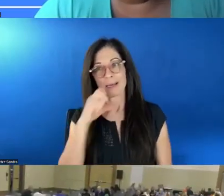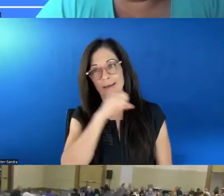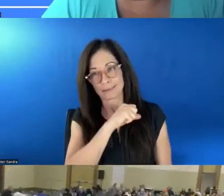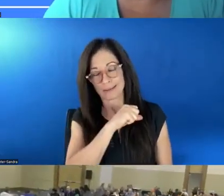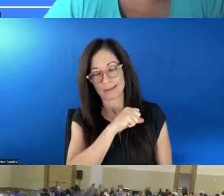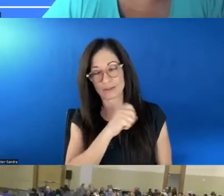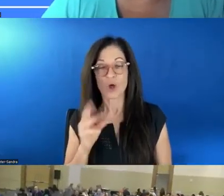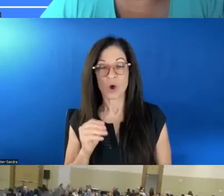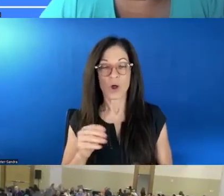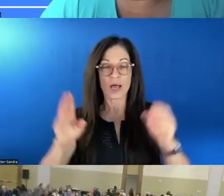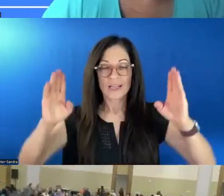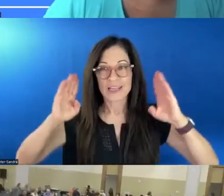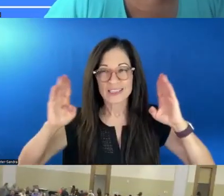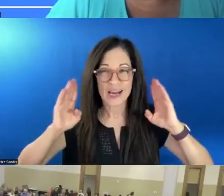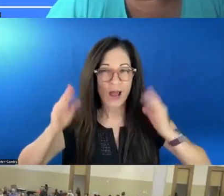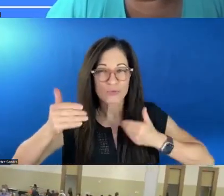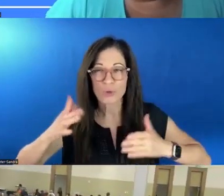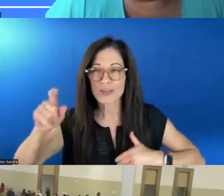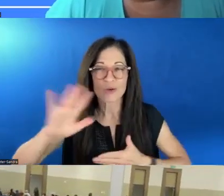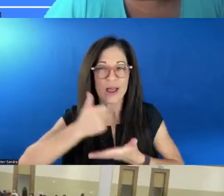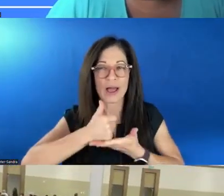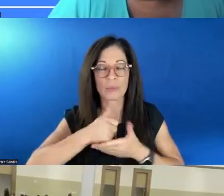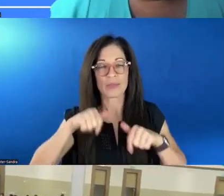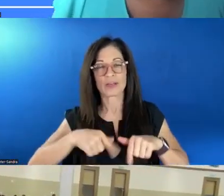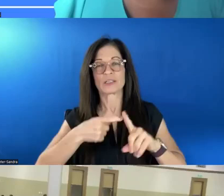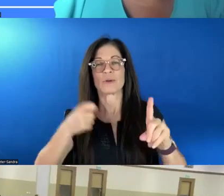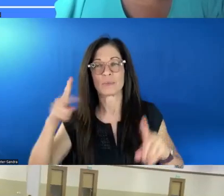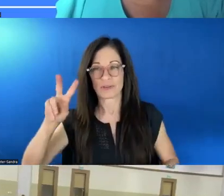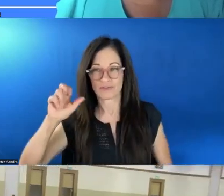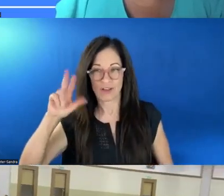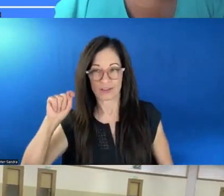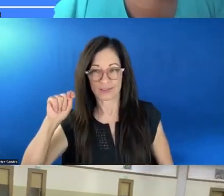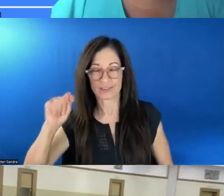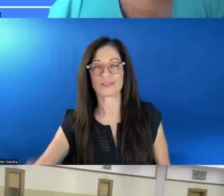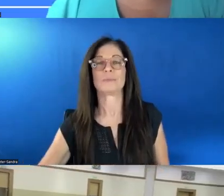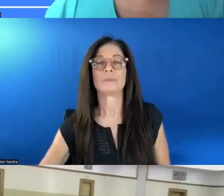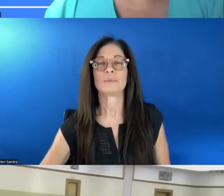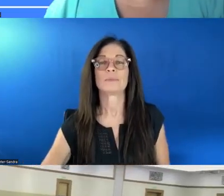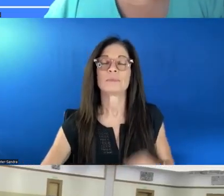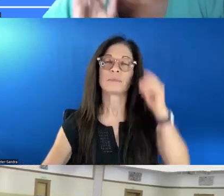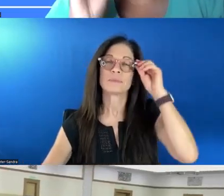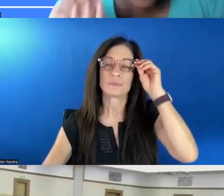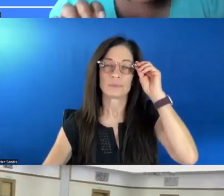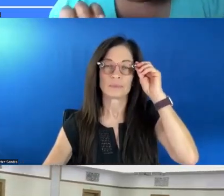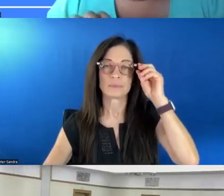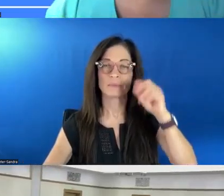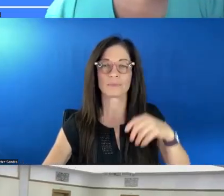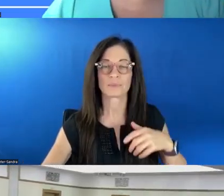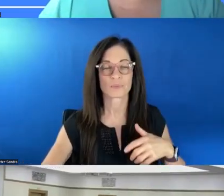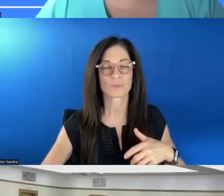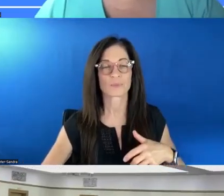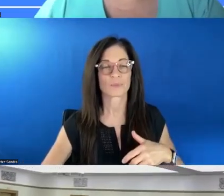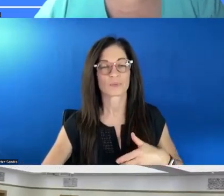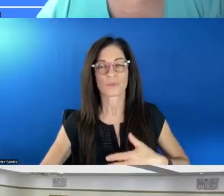listen up, room, because we need your help. This one is from the Vault, and it is, which of the following is not